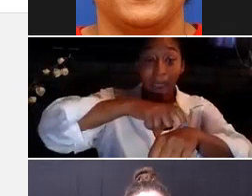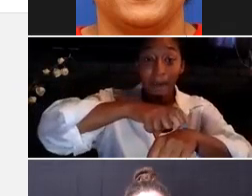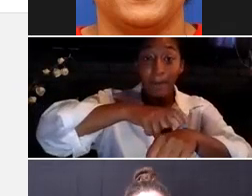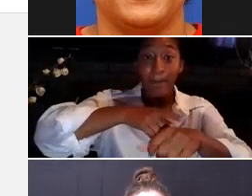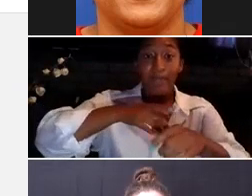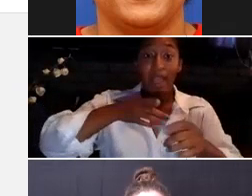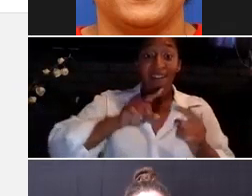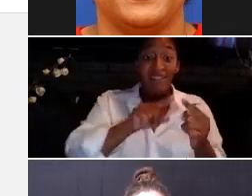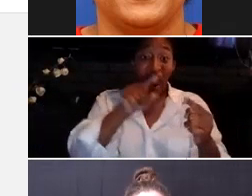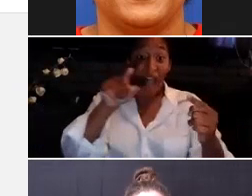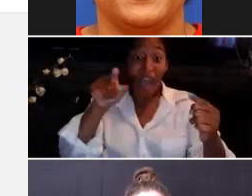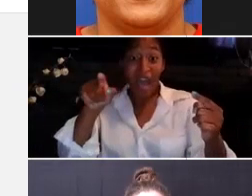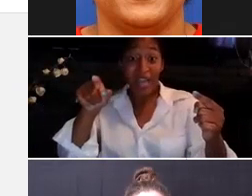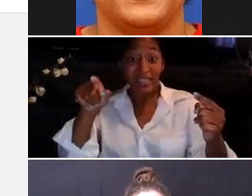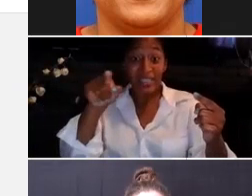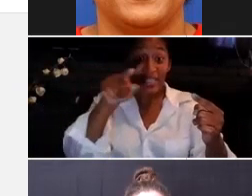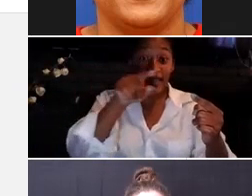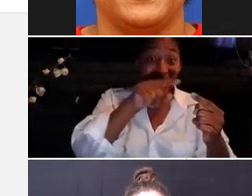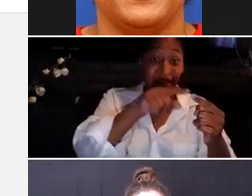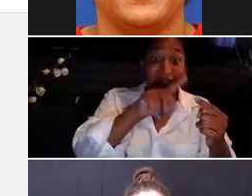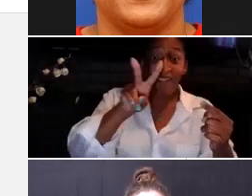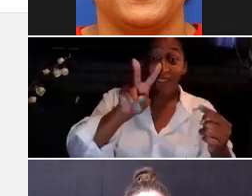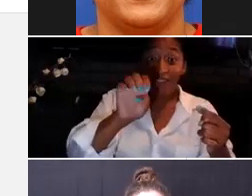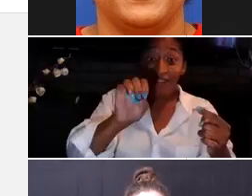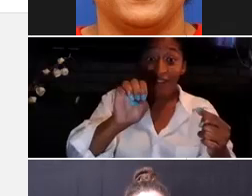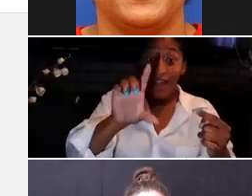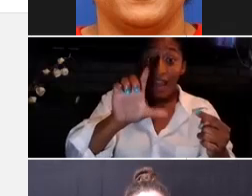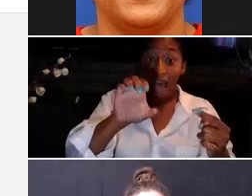but there's no time involved.